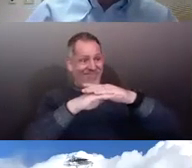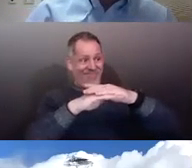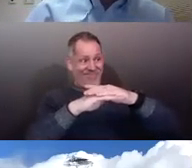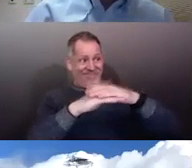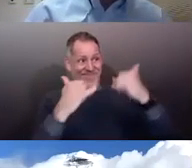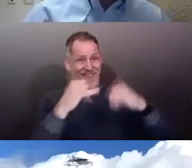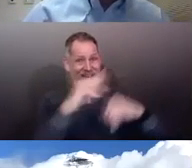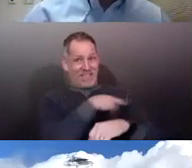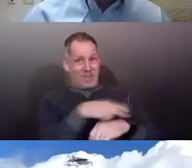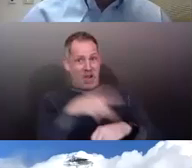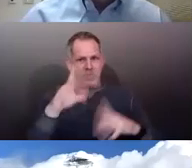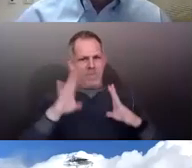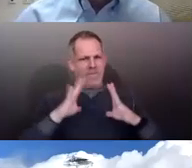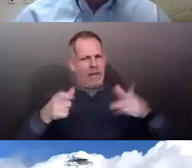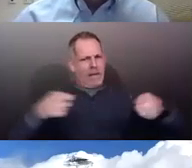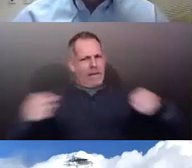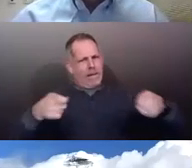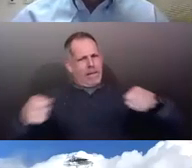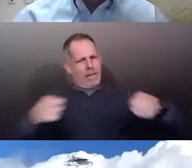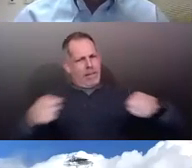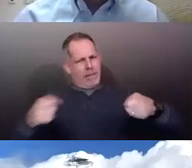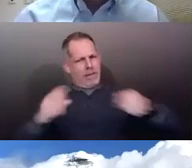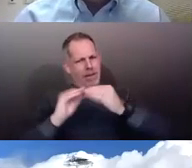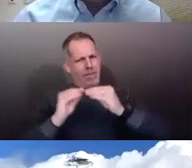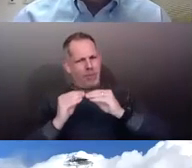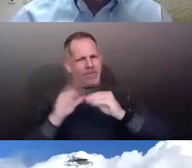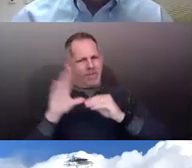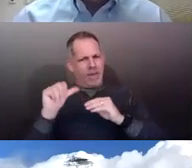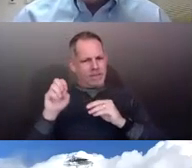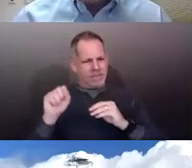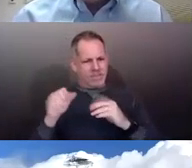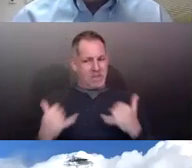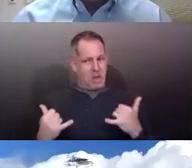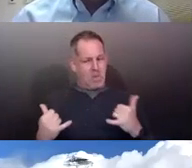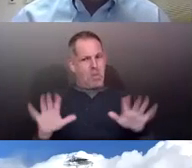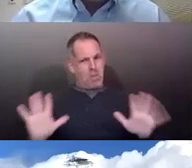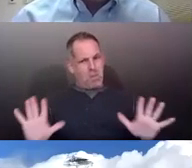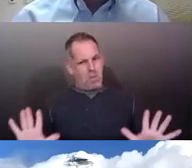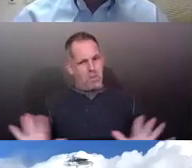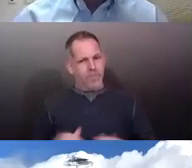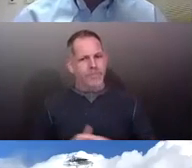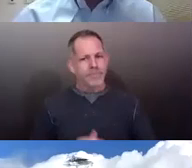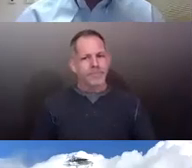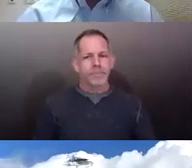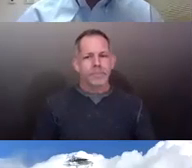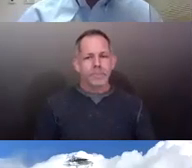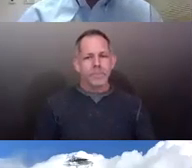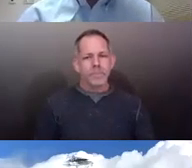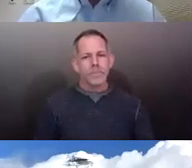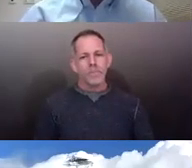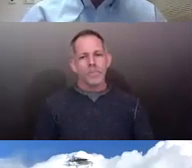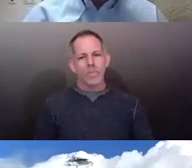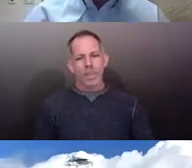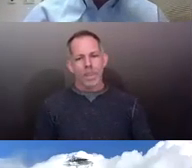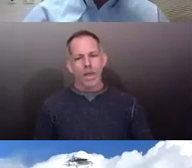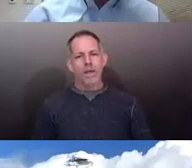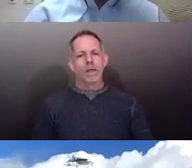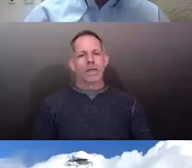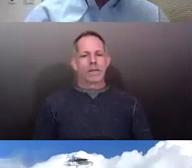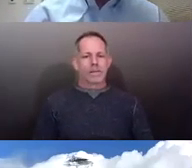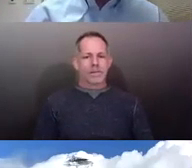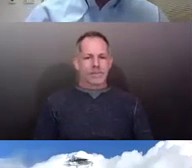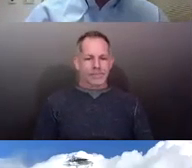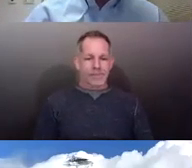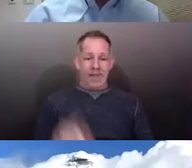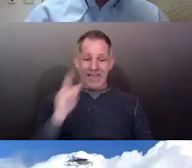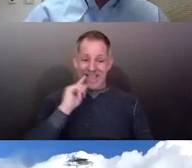Concerning also are the markedly elevated rates in some of the racial and ethnic minority groups in the community, although